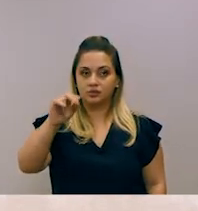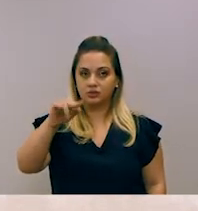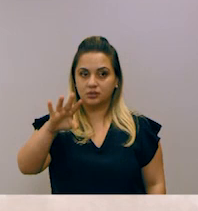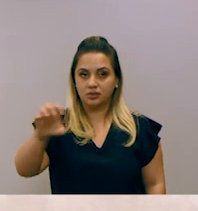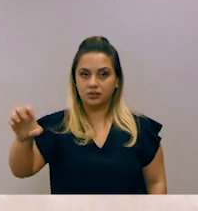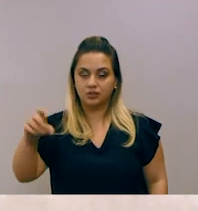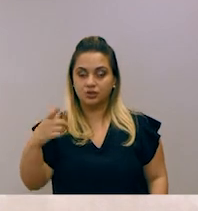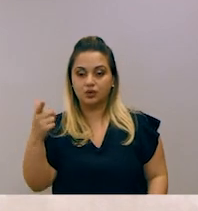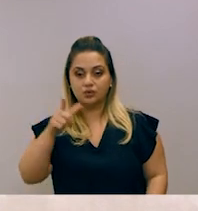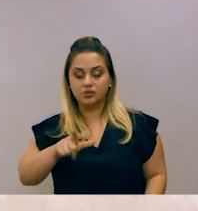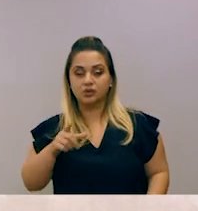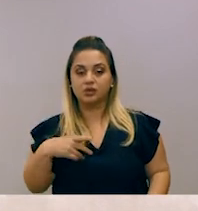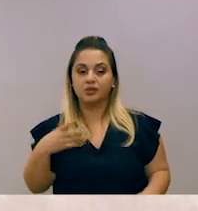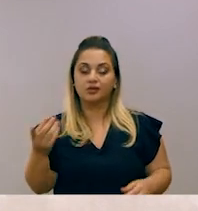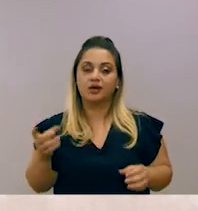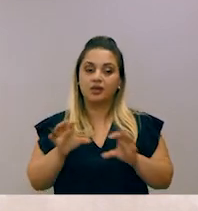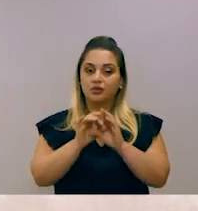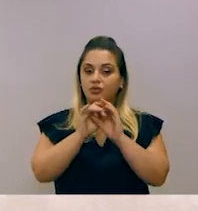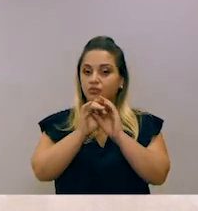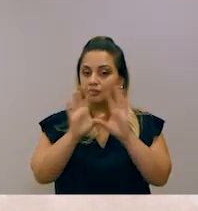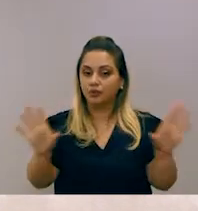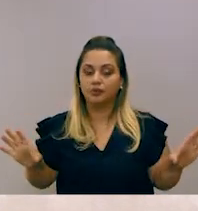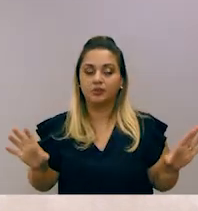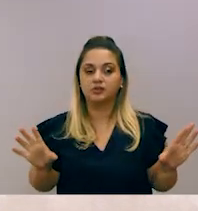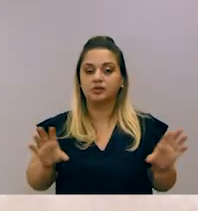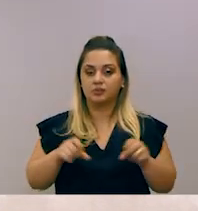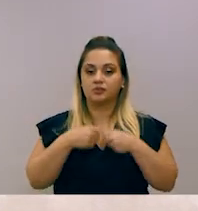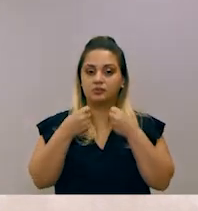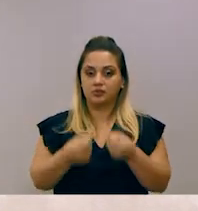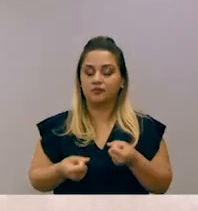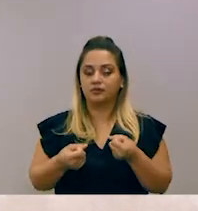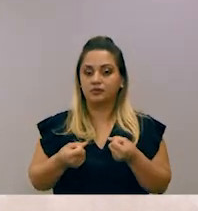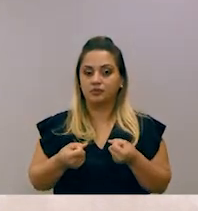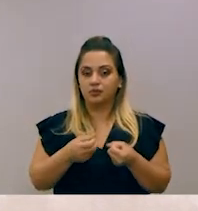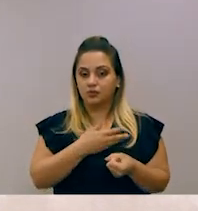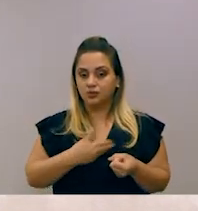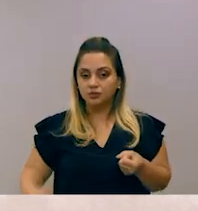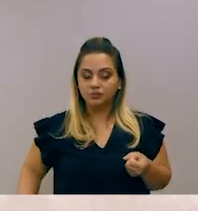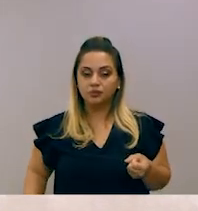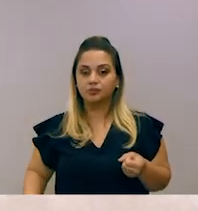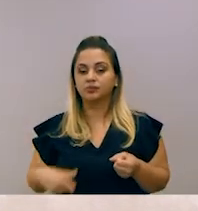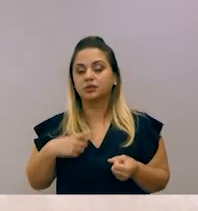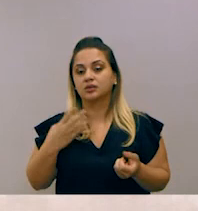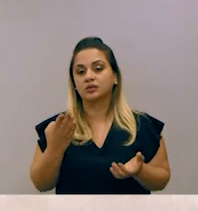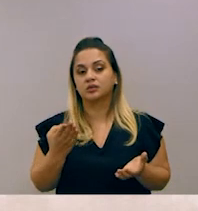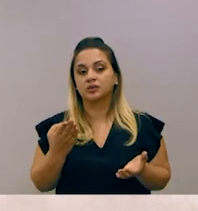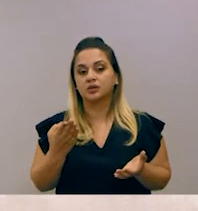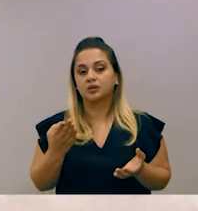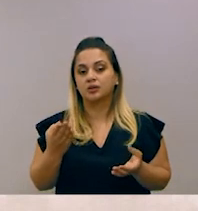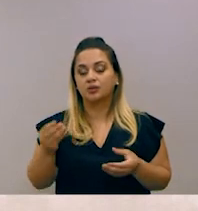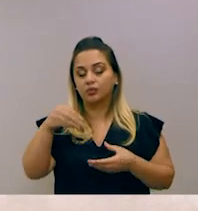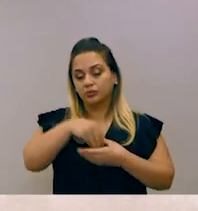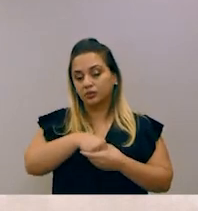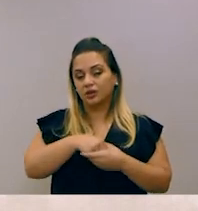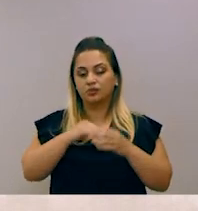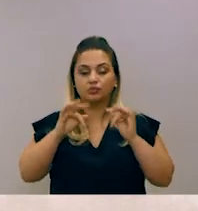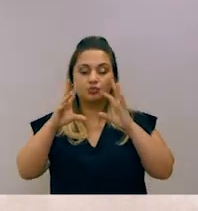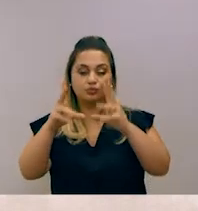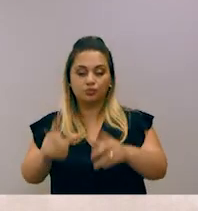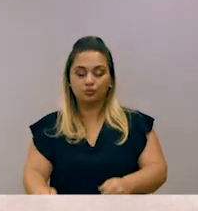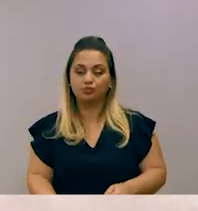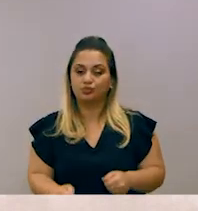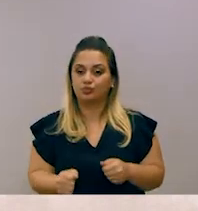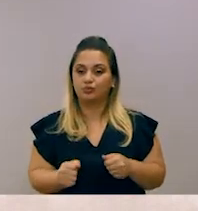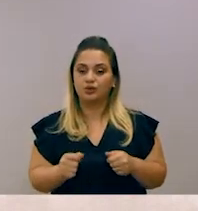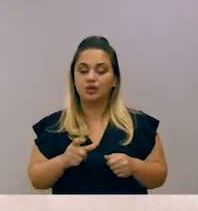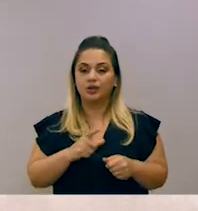available in their initial version, they will be able to provide to the public defenders initial petitions containing all the essential